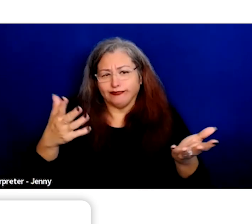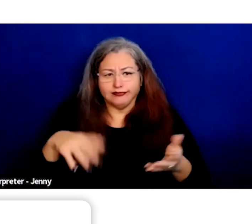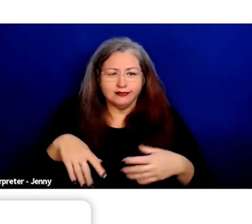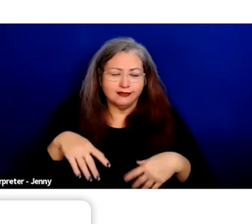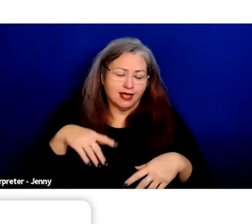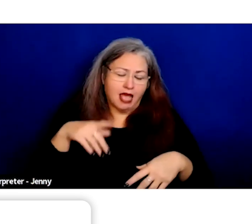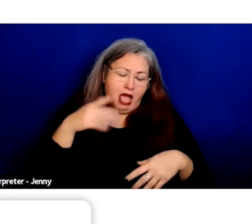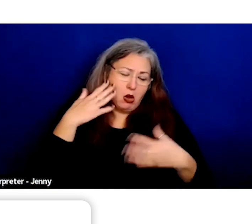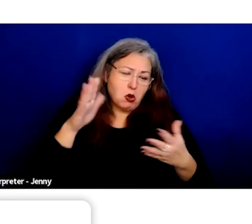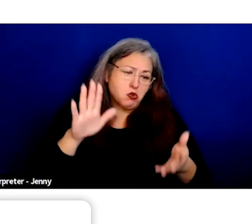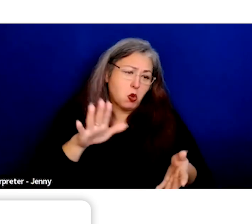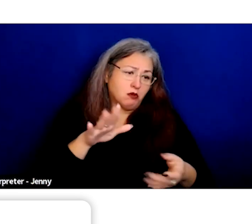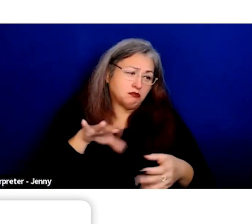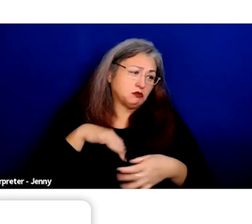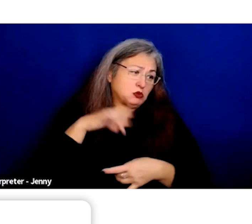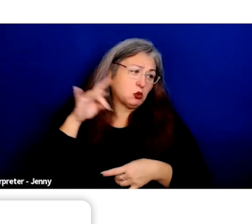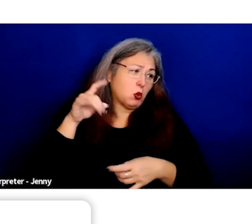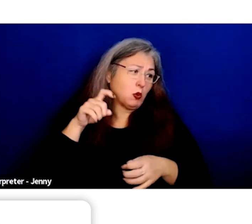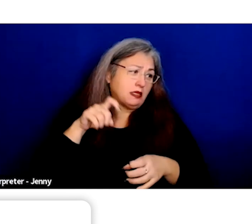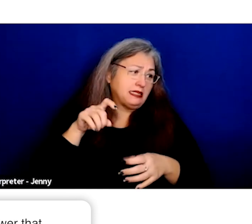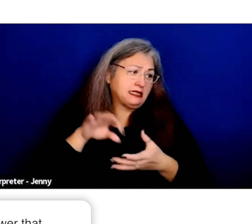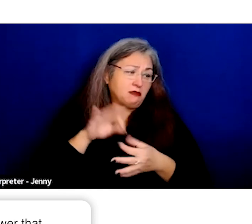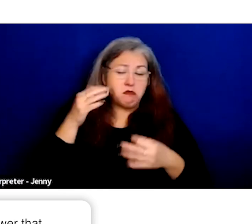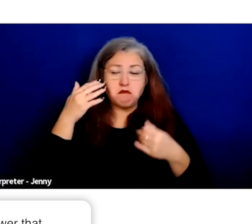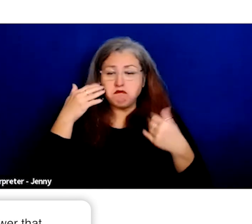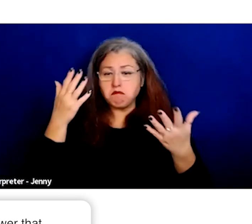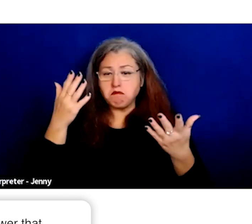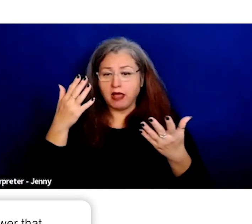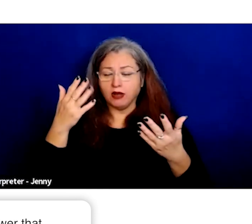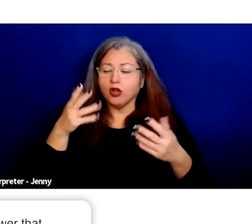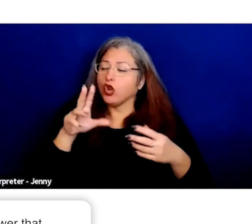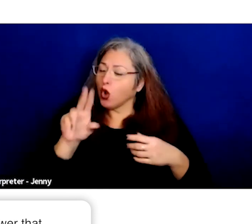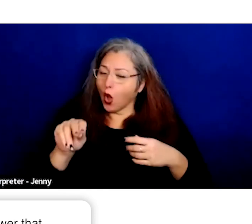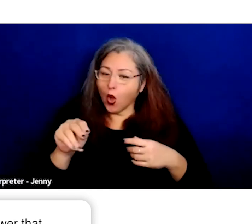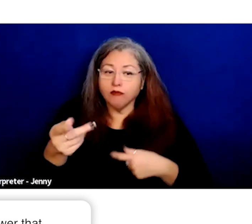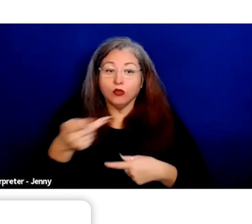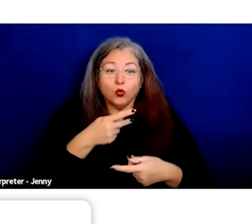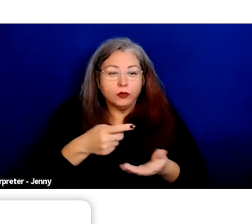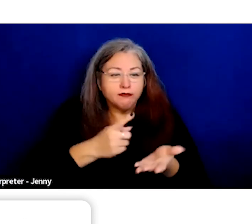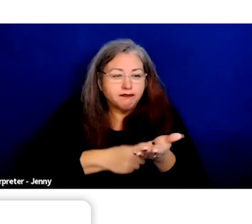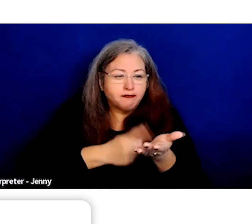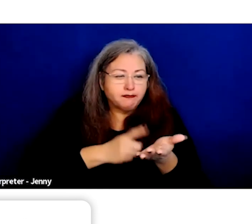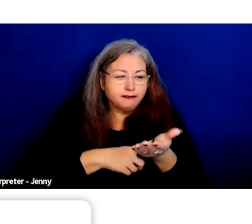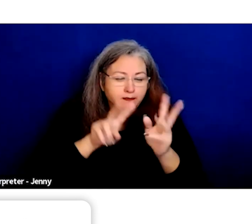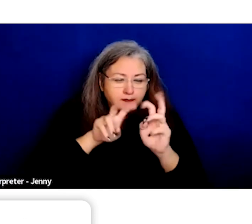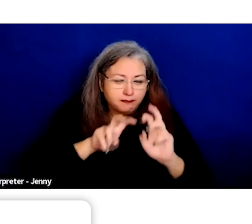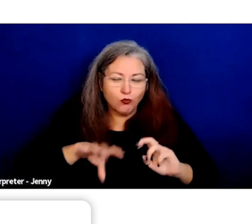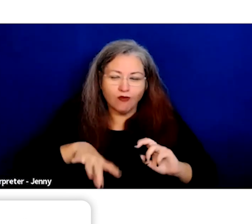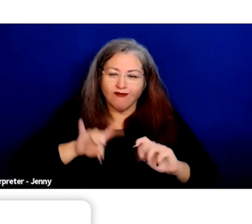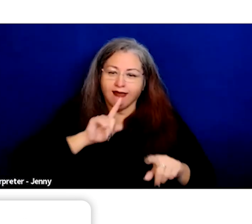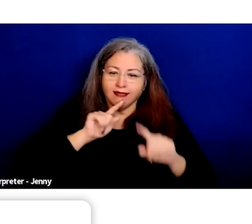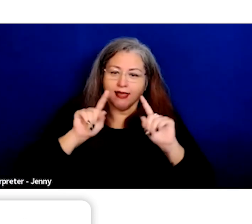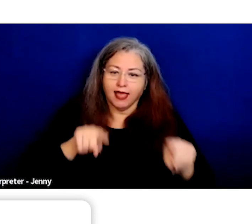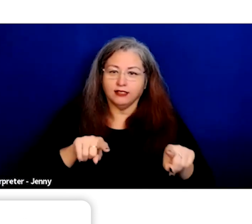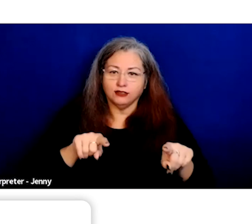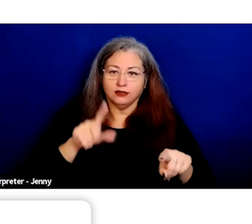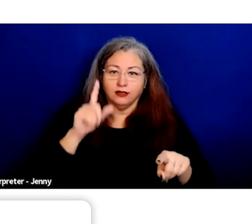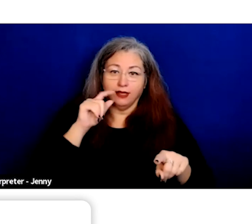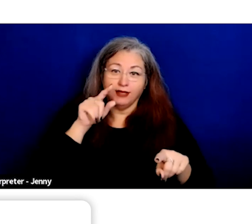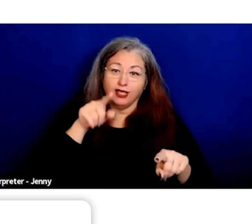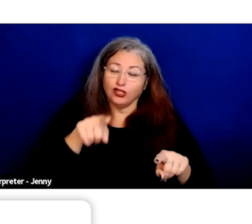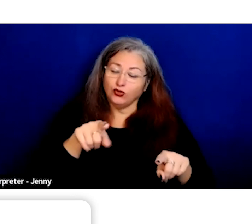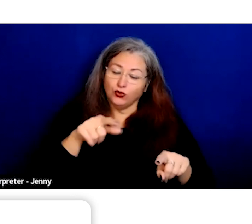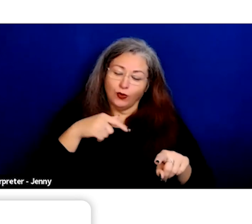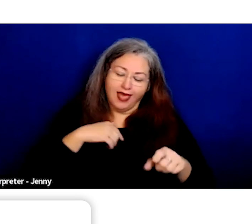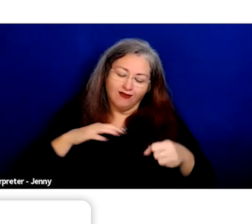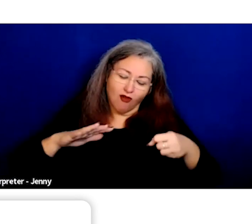needs. Let's help you create that space so you can answer that question, because you have full, complete